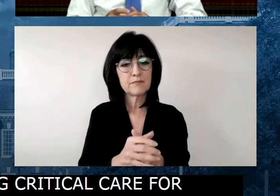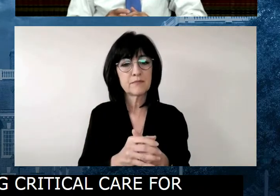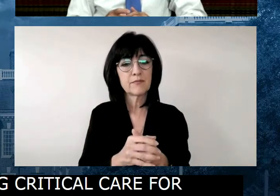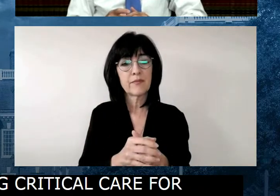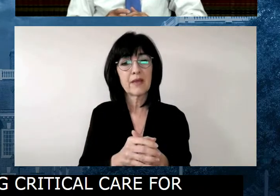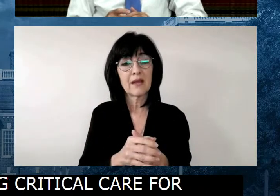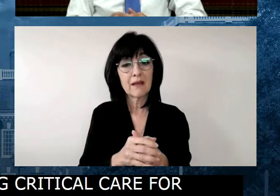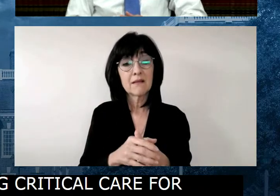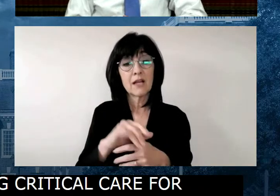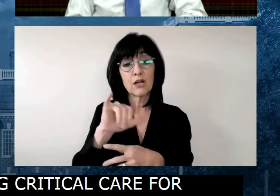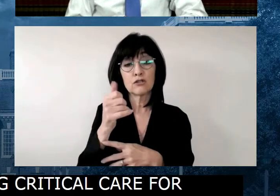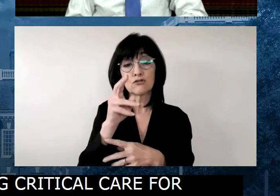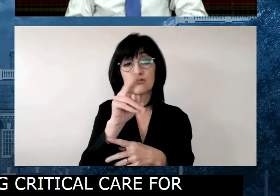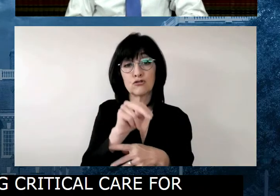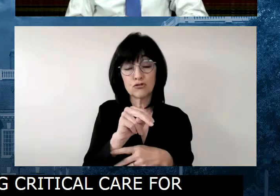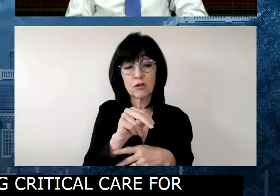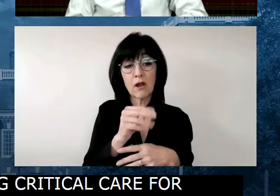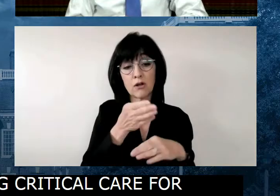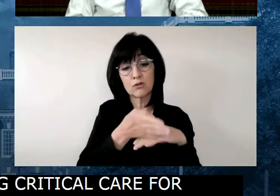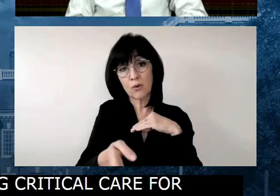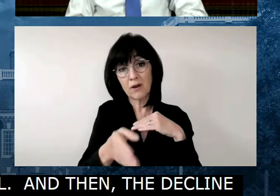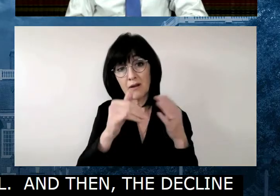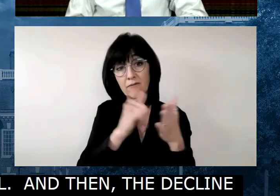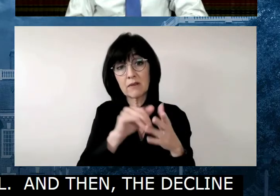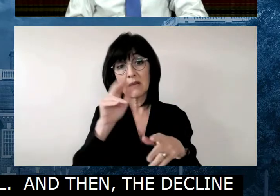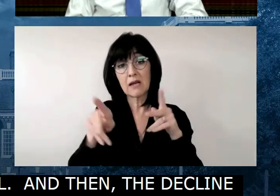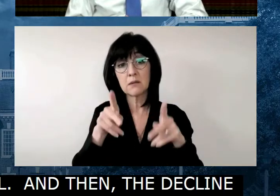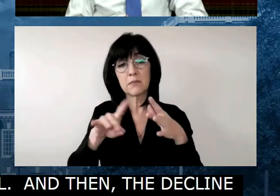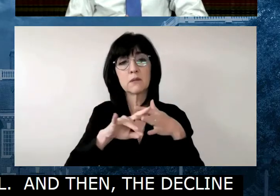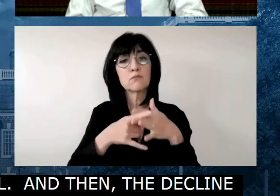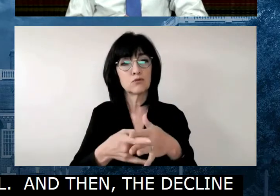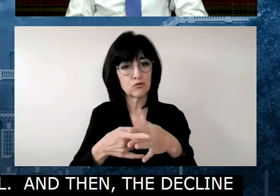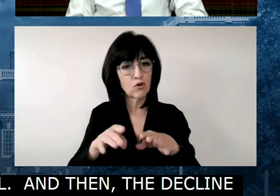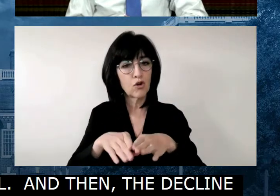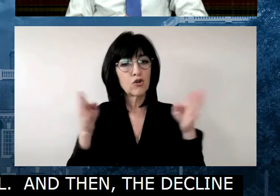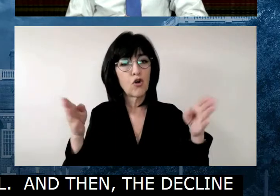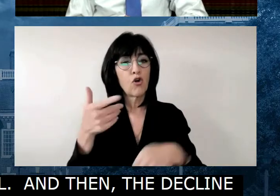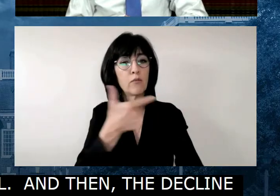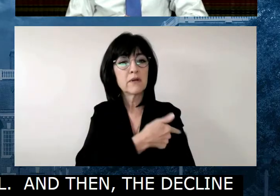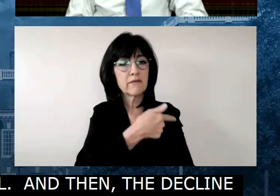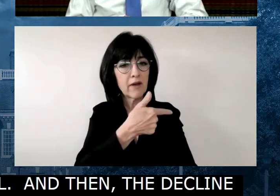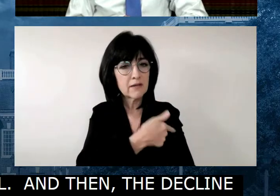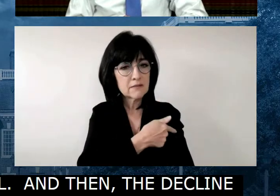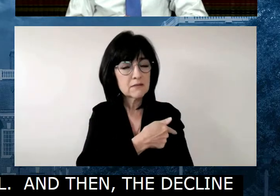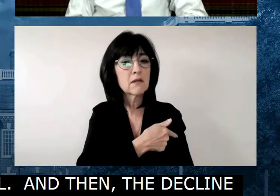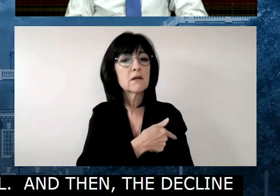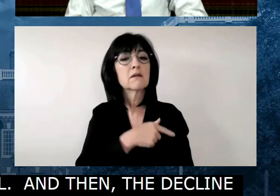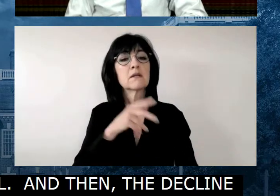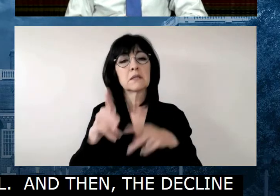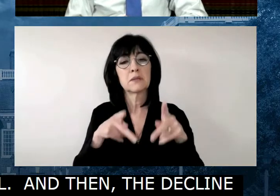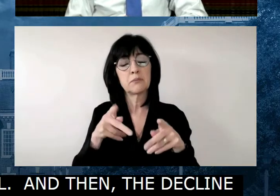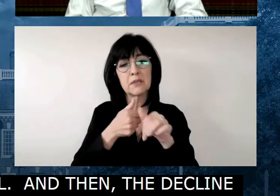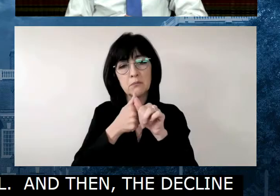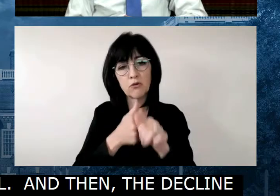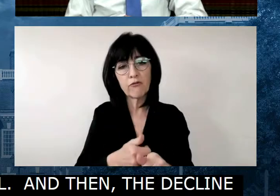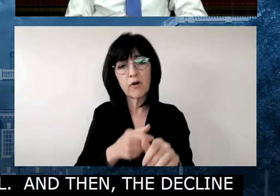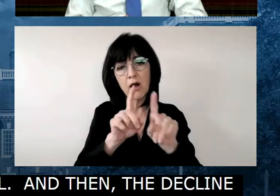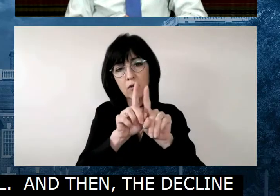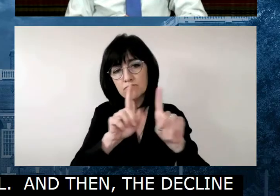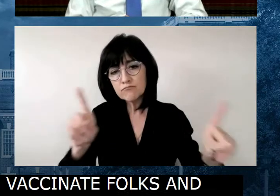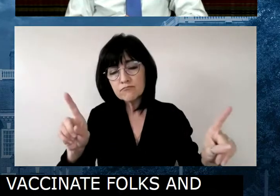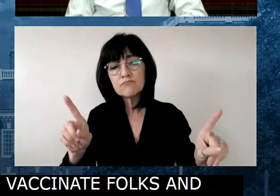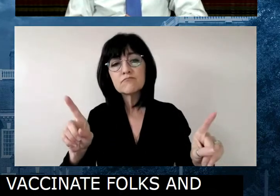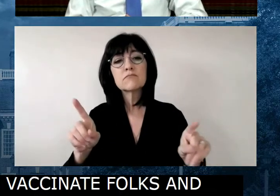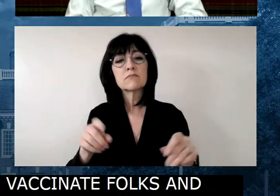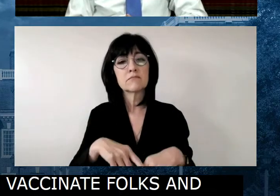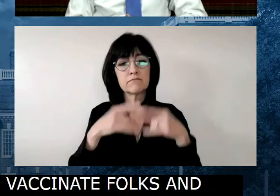to vaccinate folks, and folks continued to follow social distancing and mask wearing till we hit a low